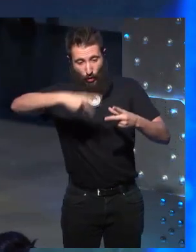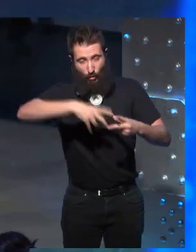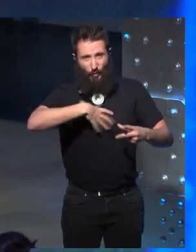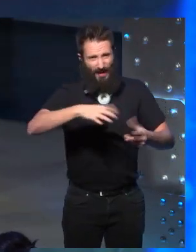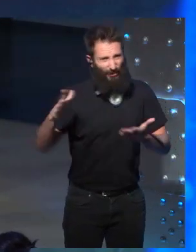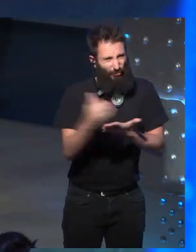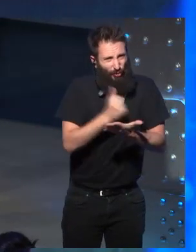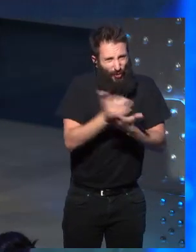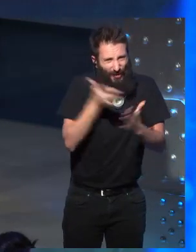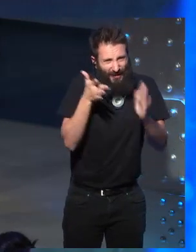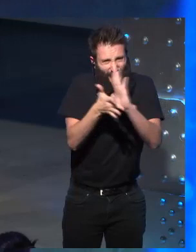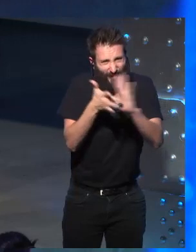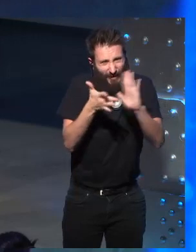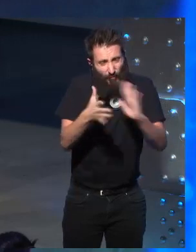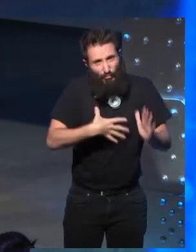Maybe,